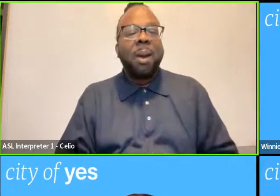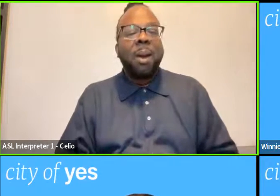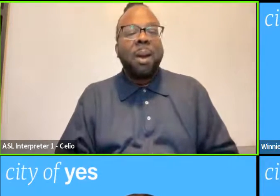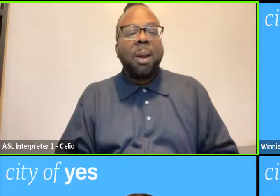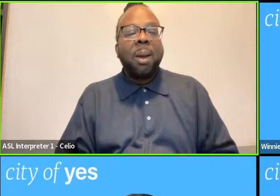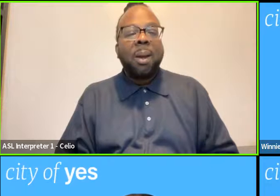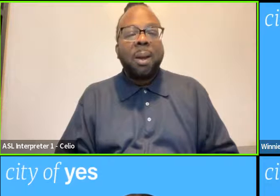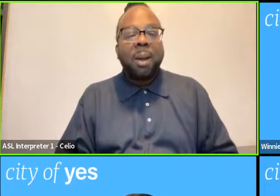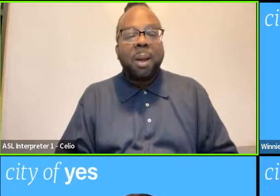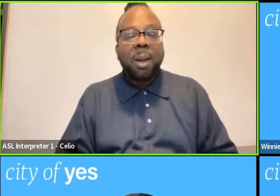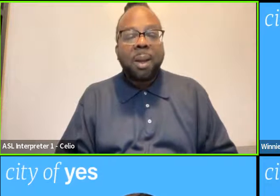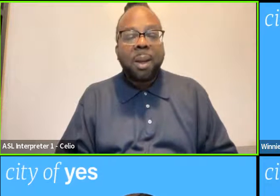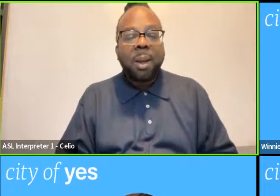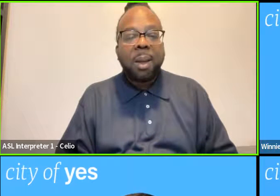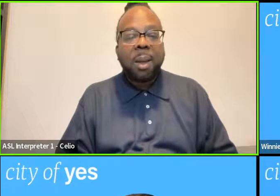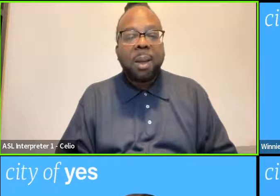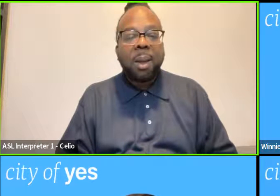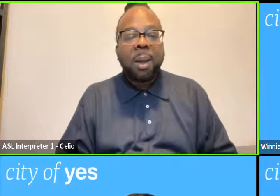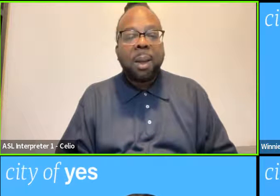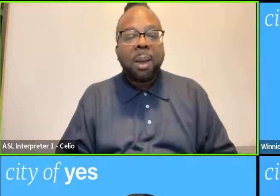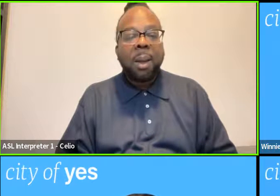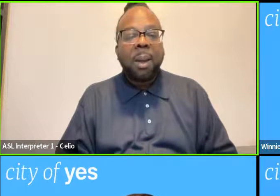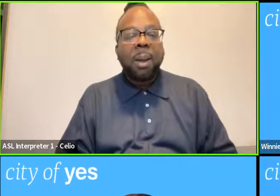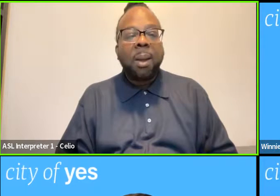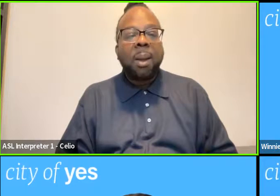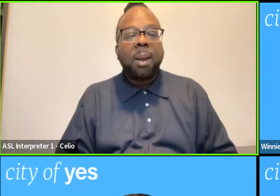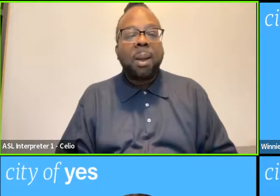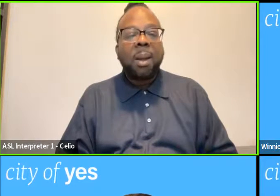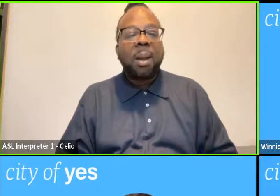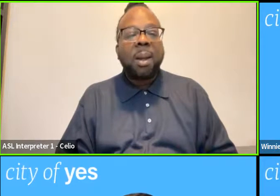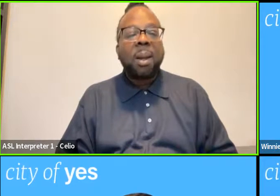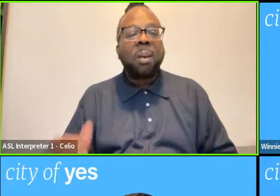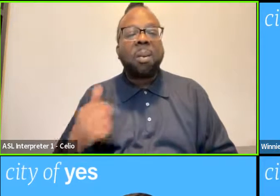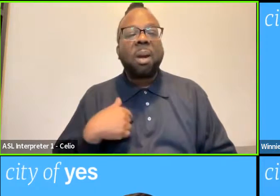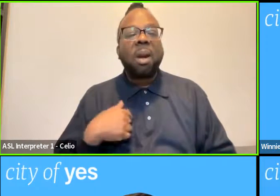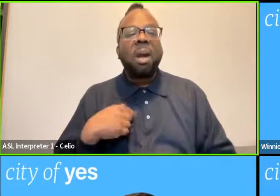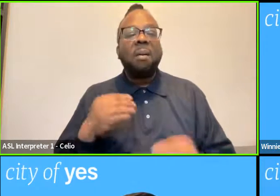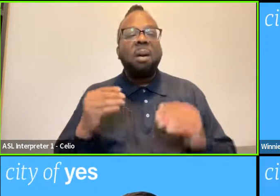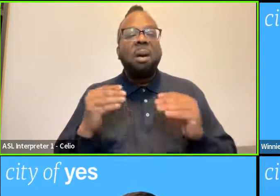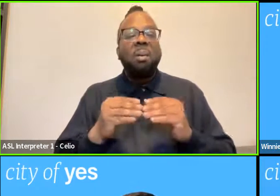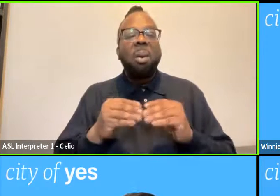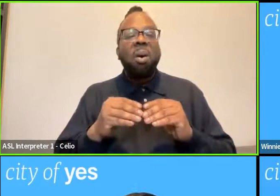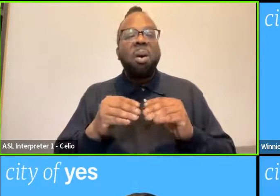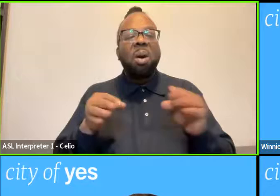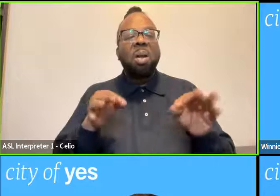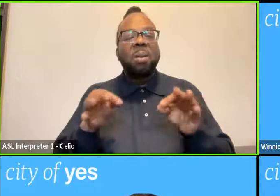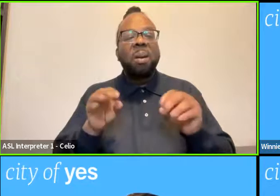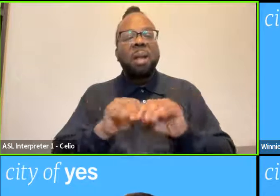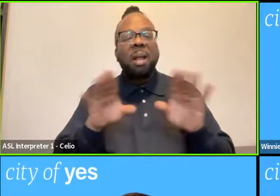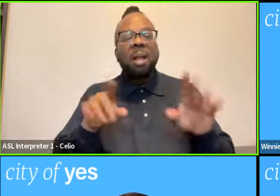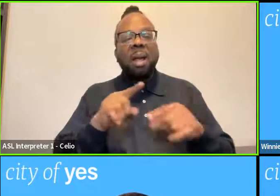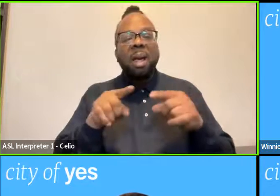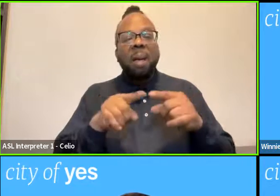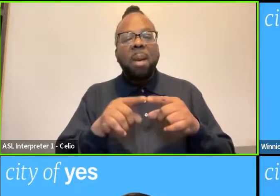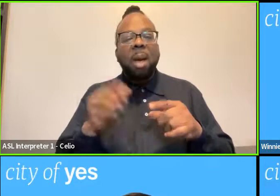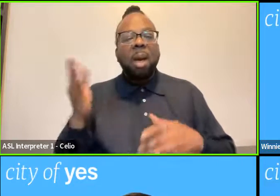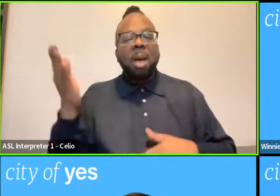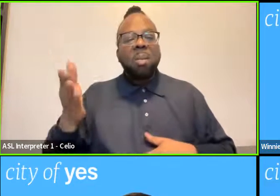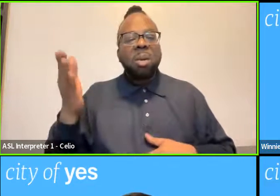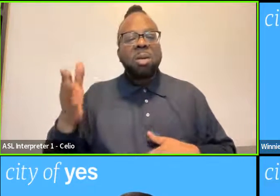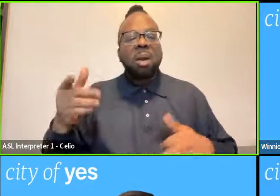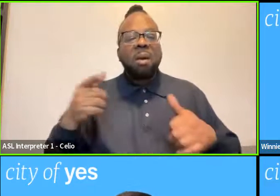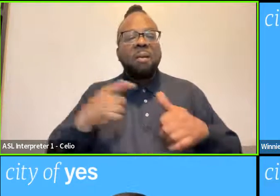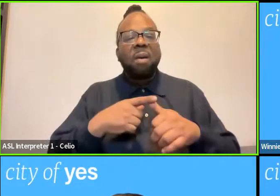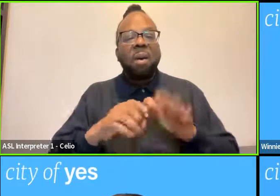So Winnie, John, there's some clarifying questions about the presentation. The first